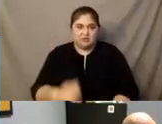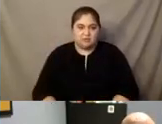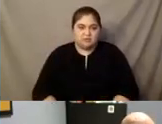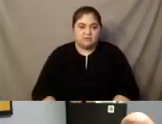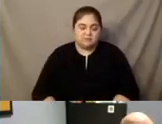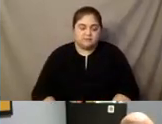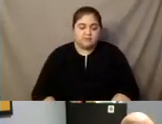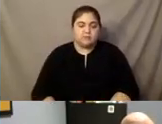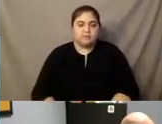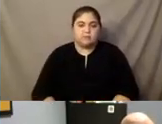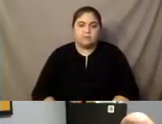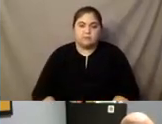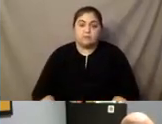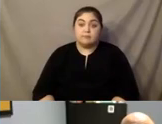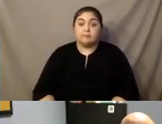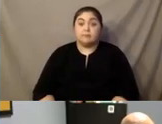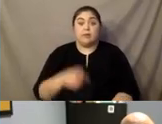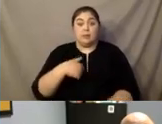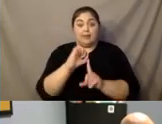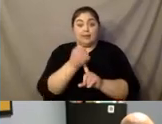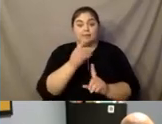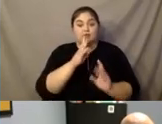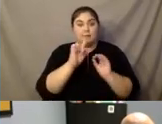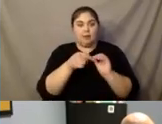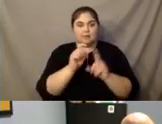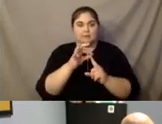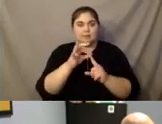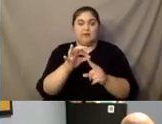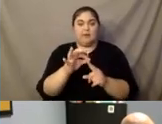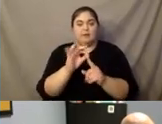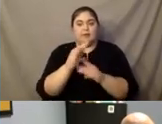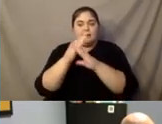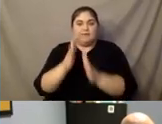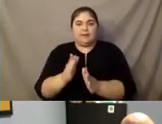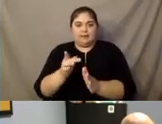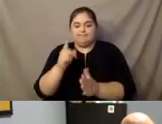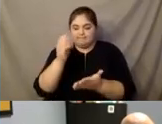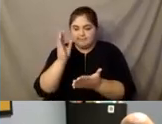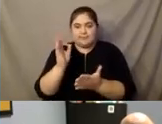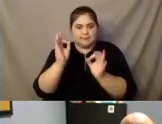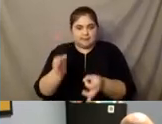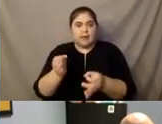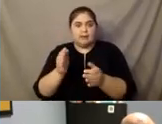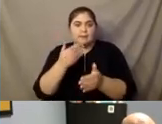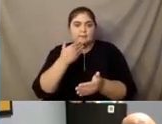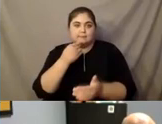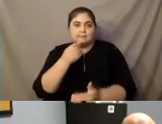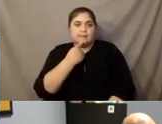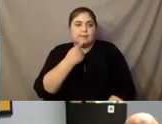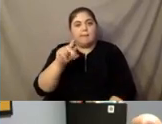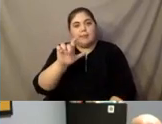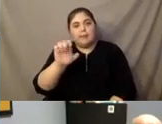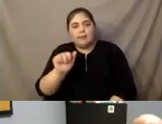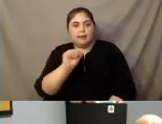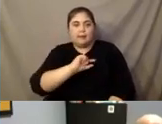Luckily, the case I'm talking about in particular, the defendant did plead guilty, so we didn't have to take that step, but it was something that we were very likely going to have to